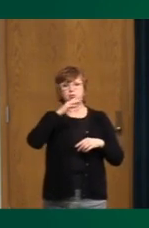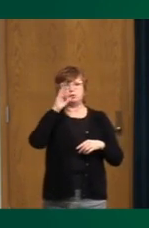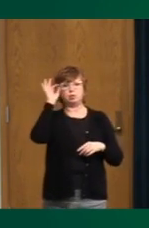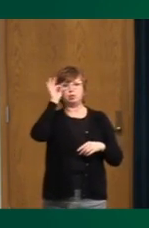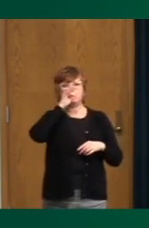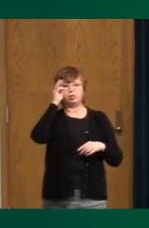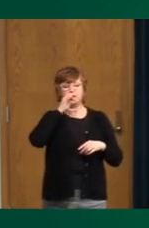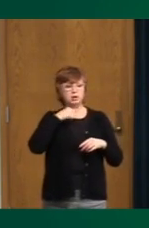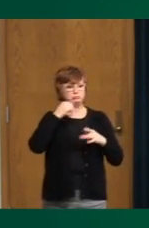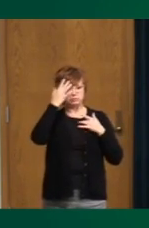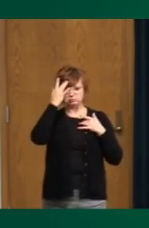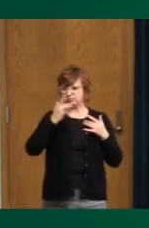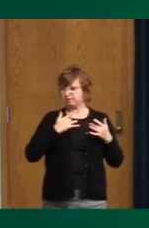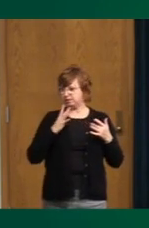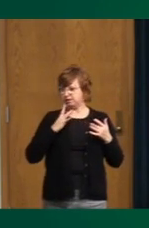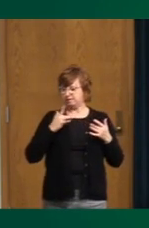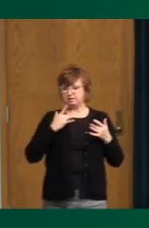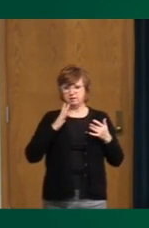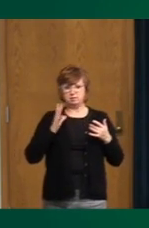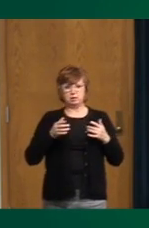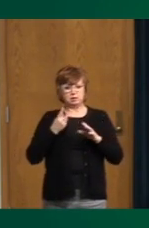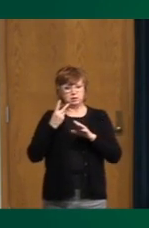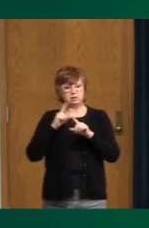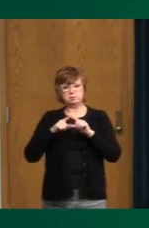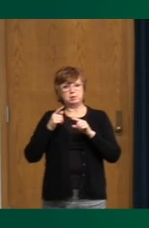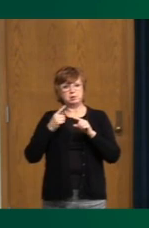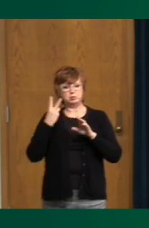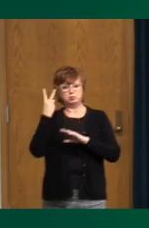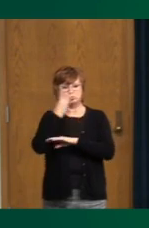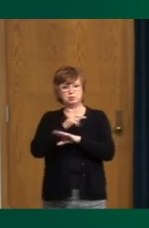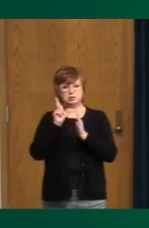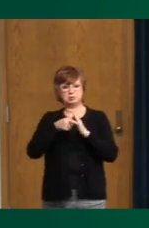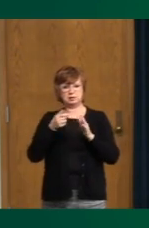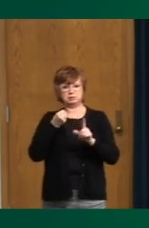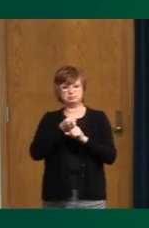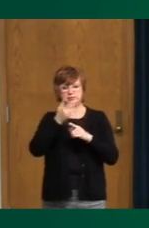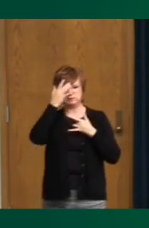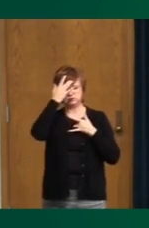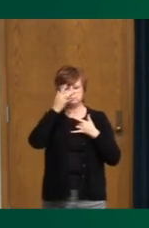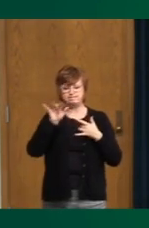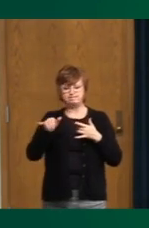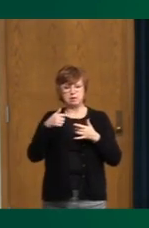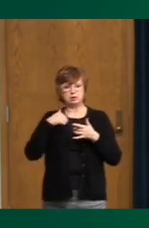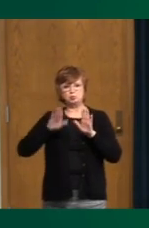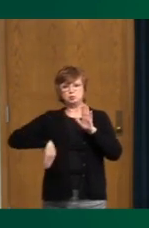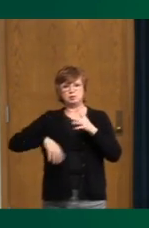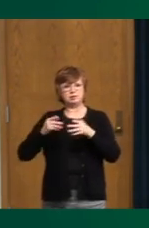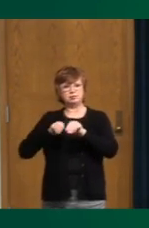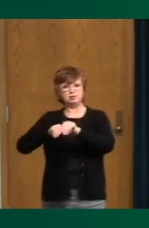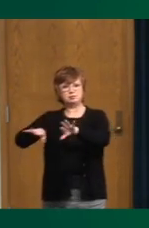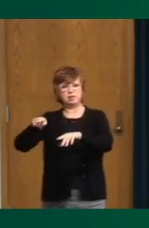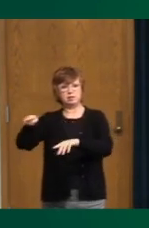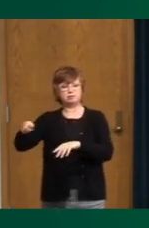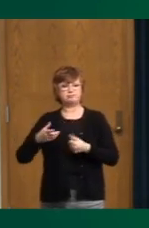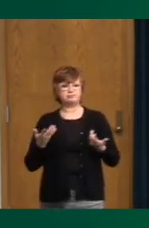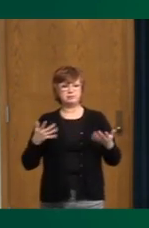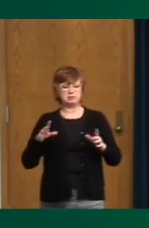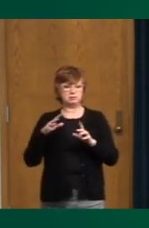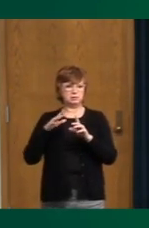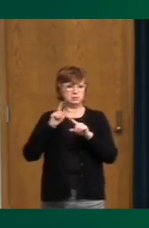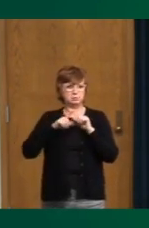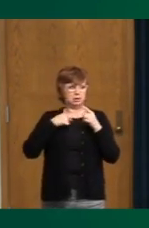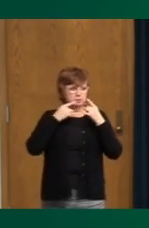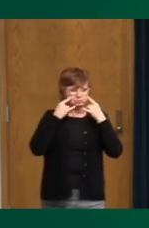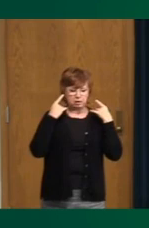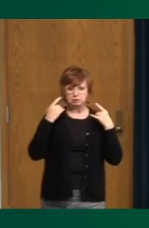be symptomatic for up to 2 days before, but you're still infectious, and with all the layers of protection, mask use and other layers, you